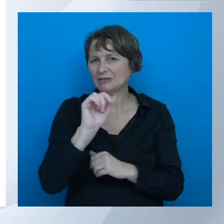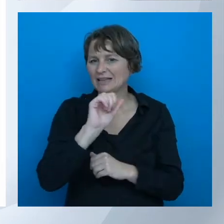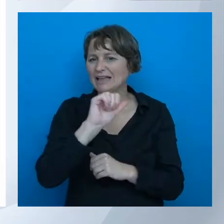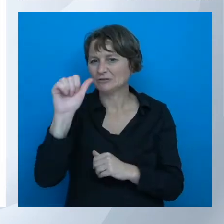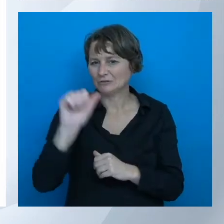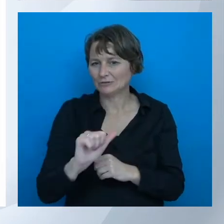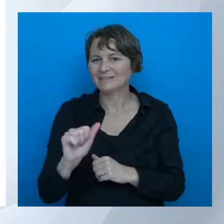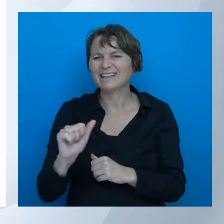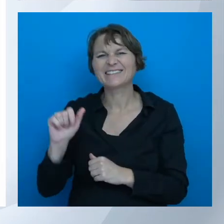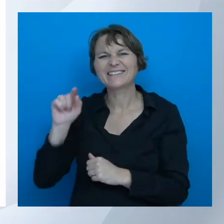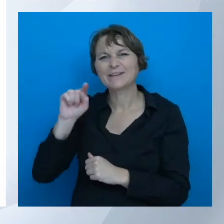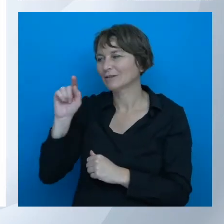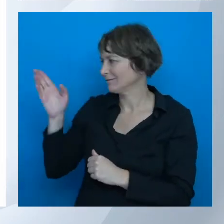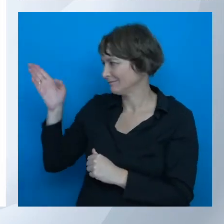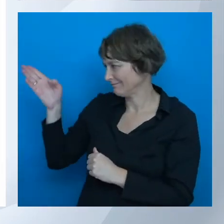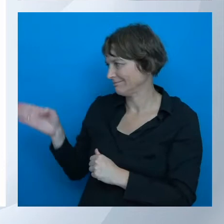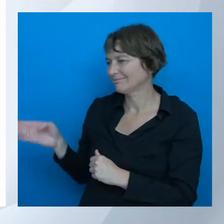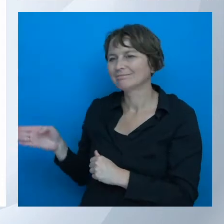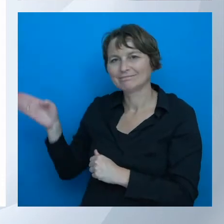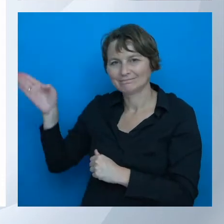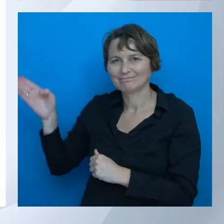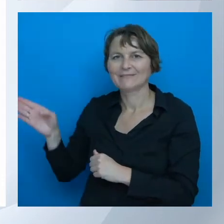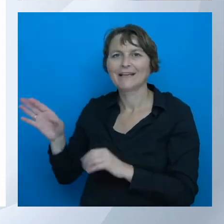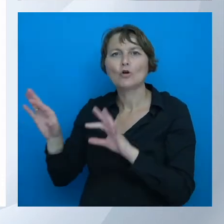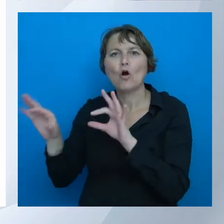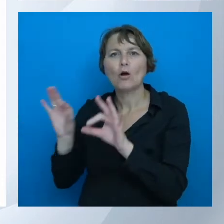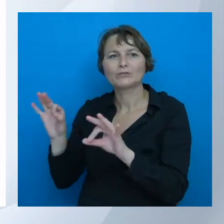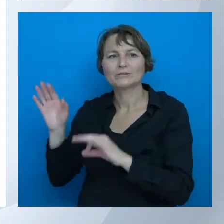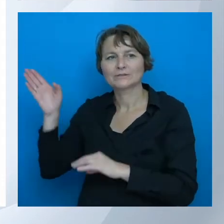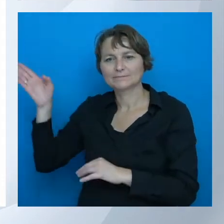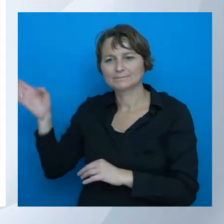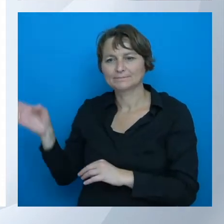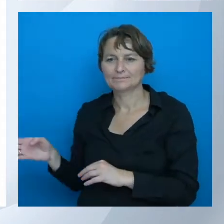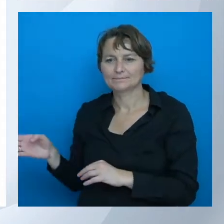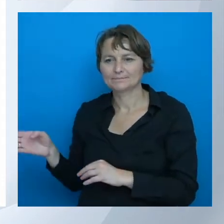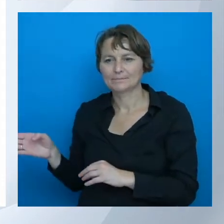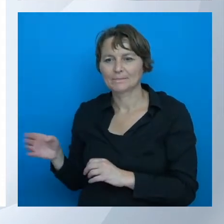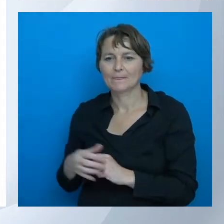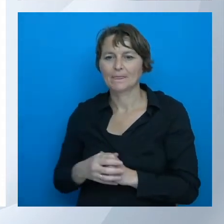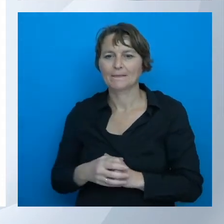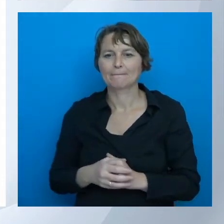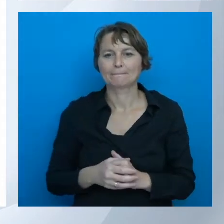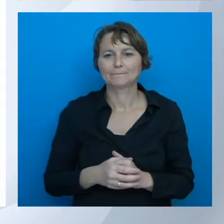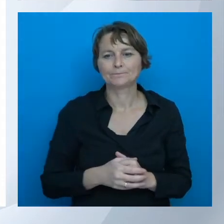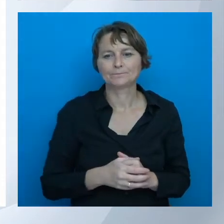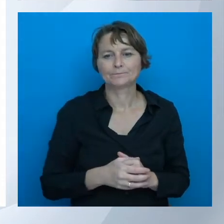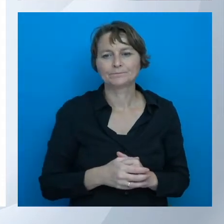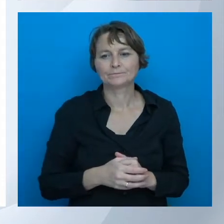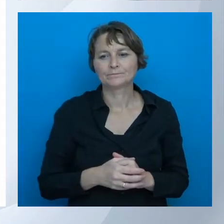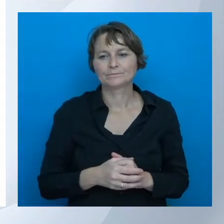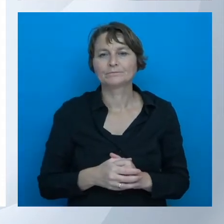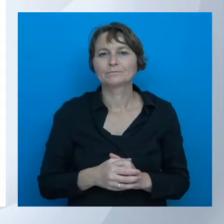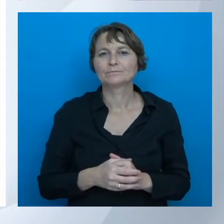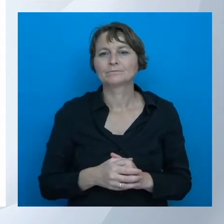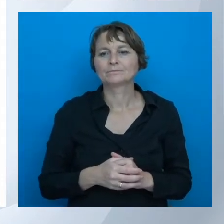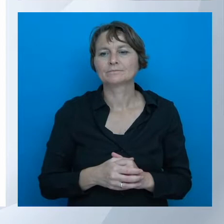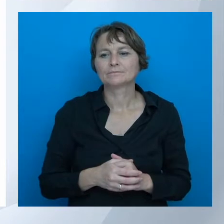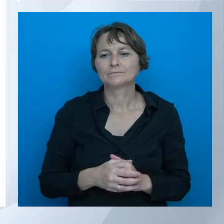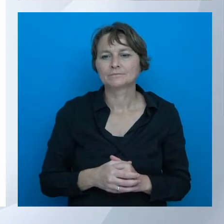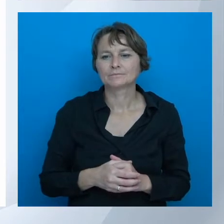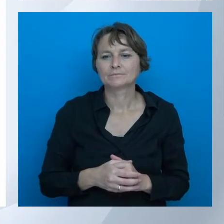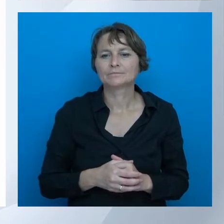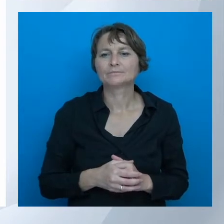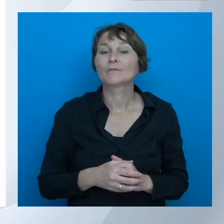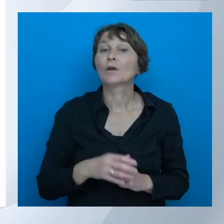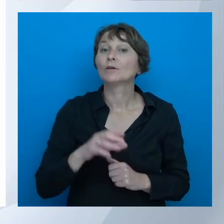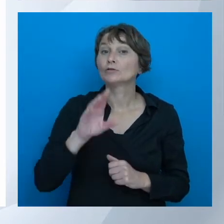GitHub Pages, GitLab Pages, Heroku. So Amazon AWS provides it as well. So blob storage, so to